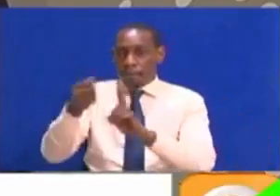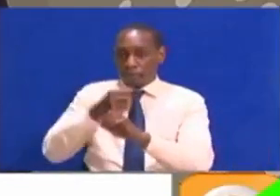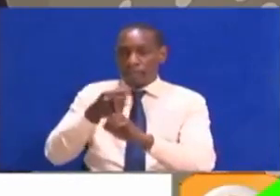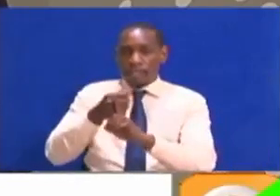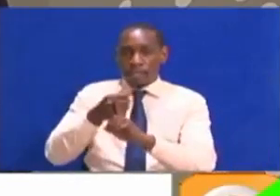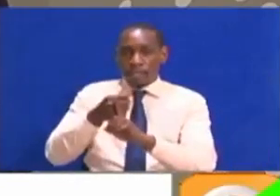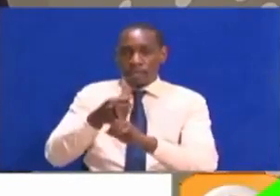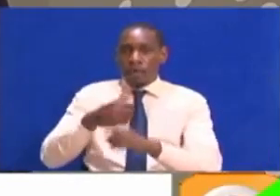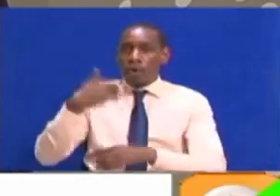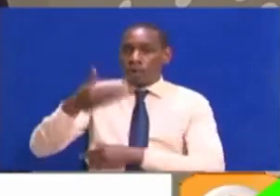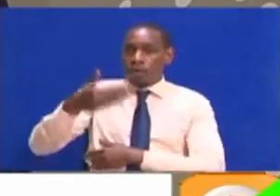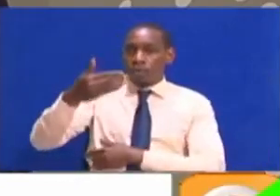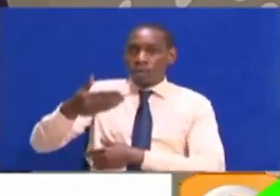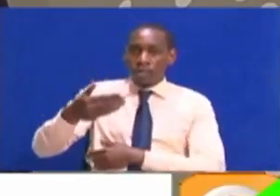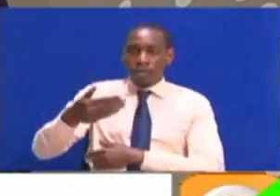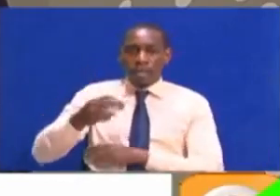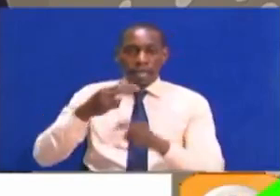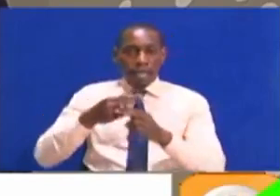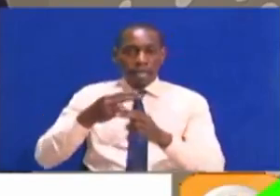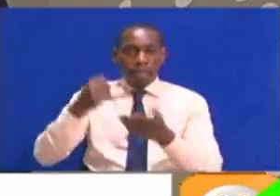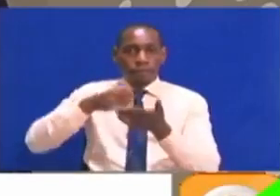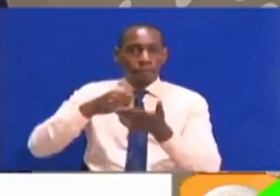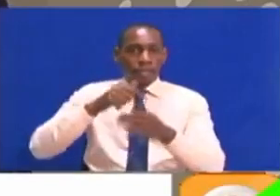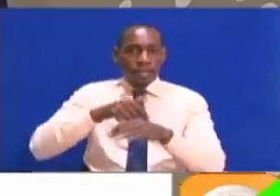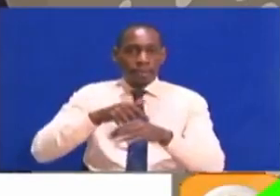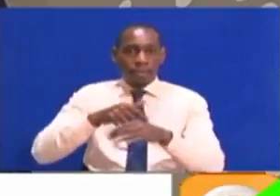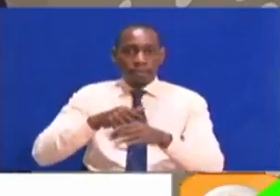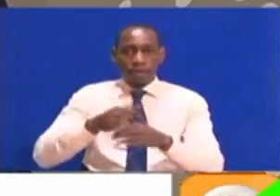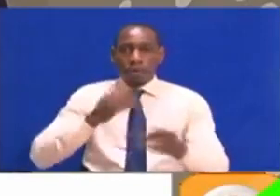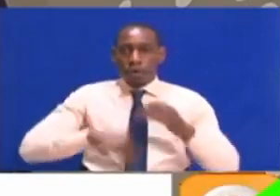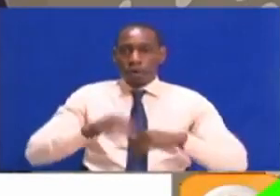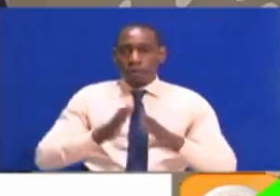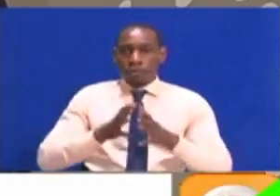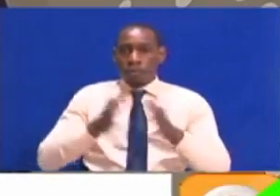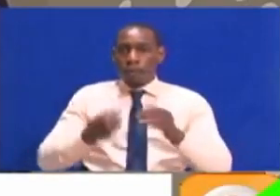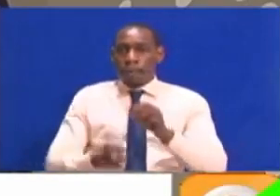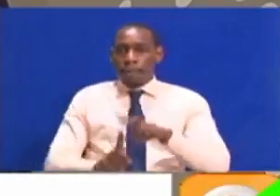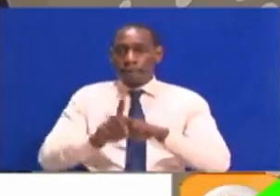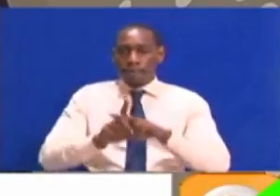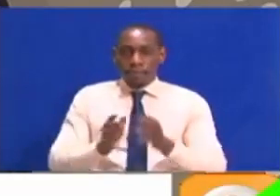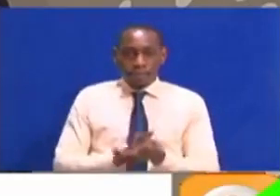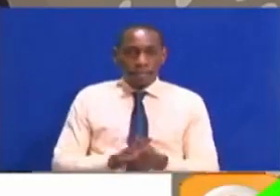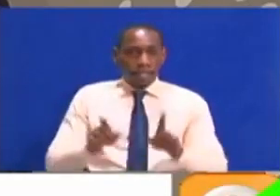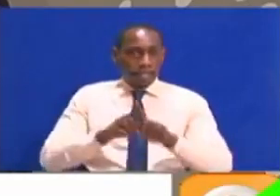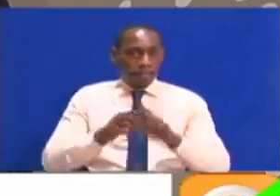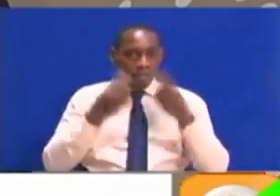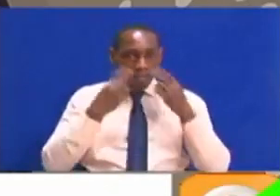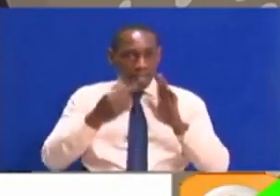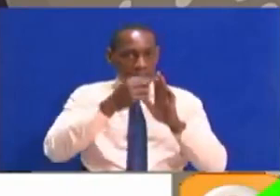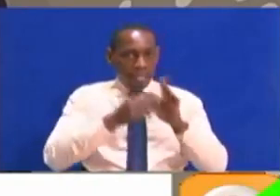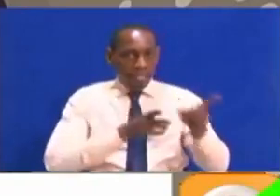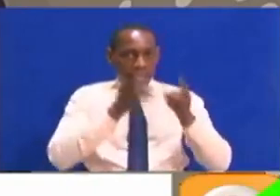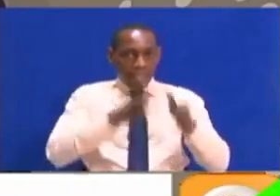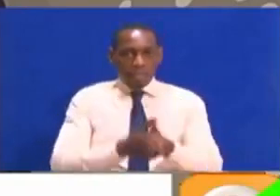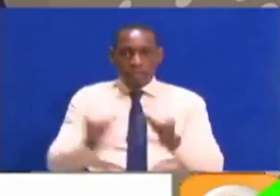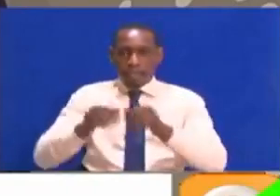pandemonium every so often feature prominently whenever mega scandals emerge. A look at the lists of directors